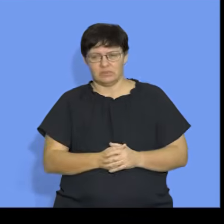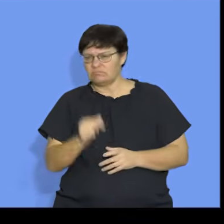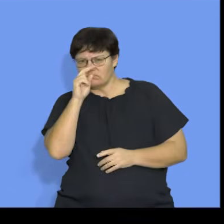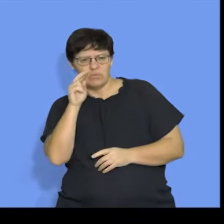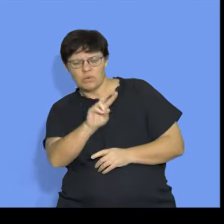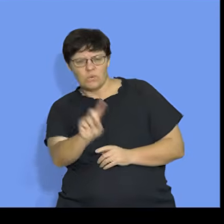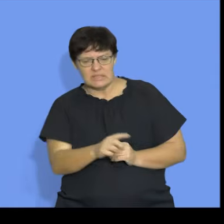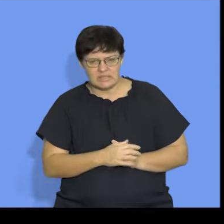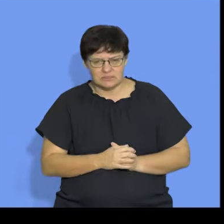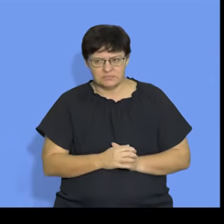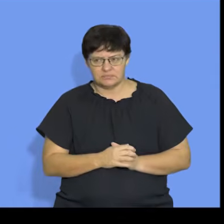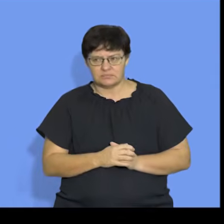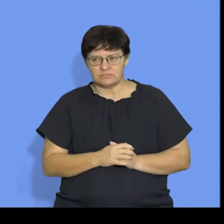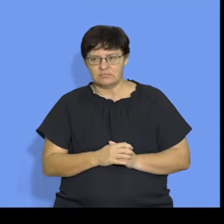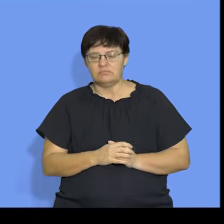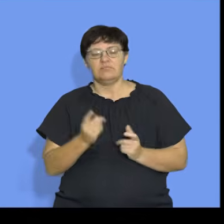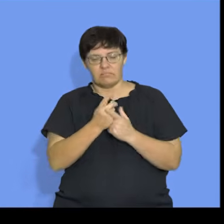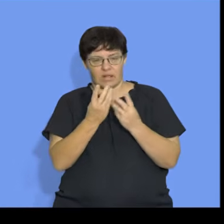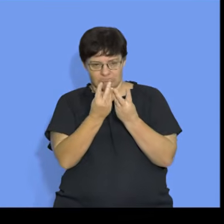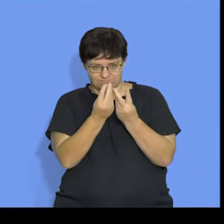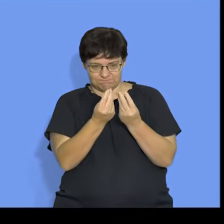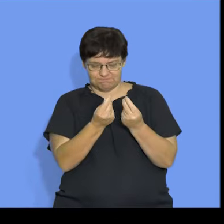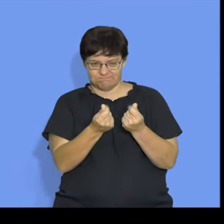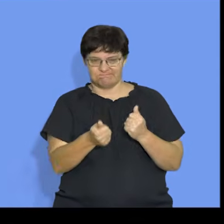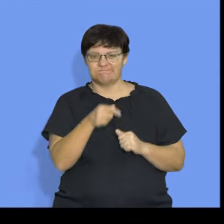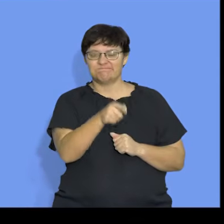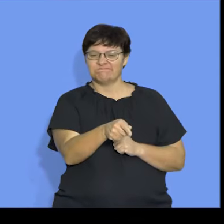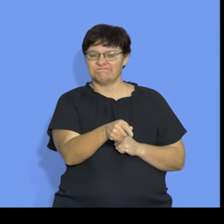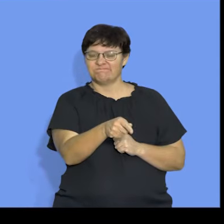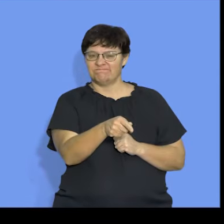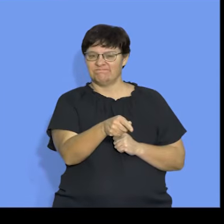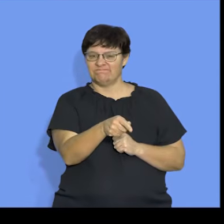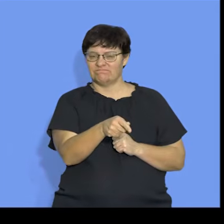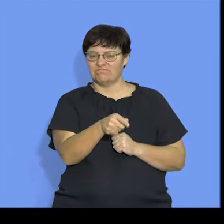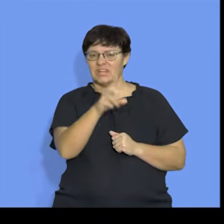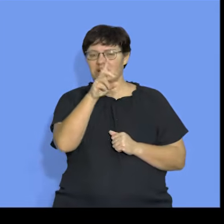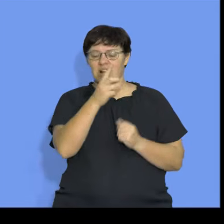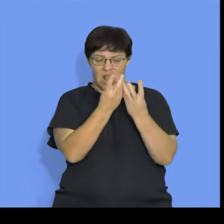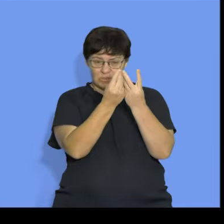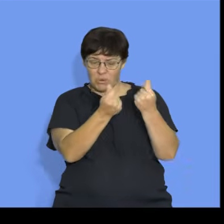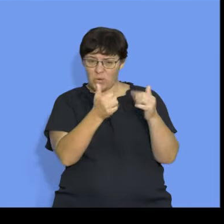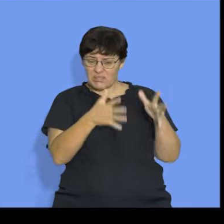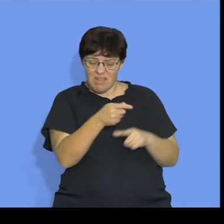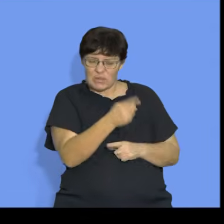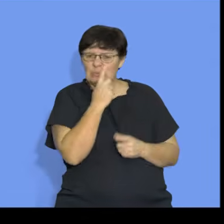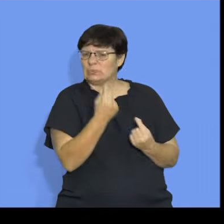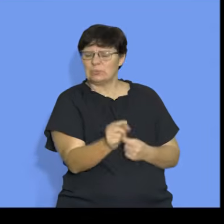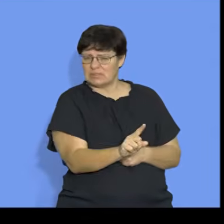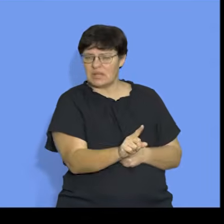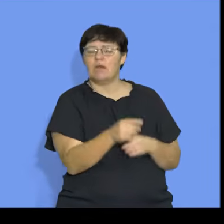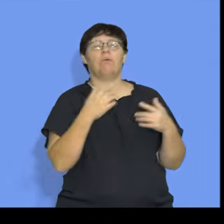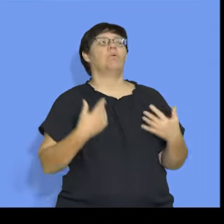over here? This decomposers. Look at this over here. What do decomposers do? They play